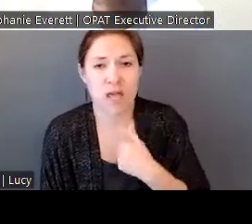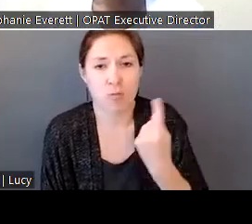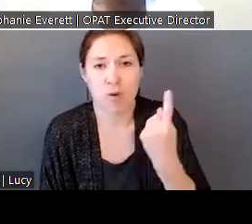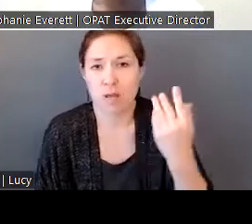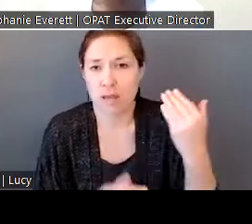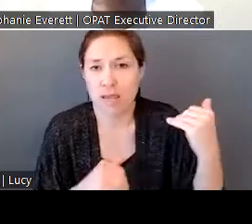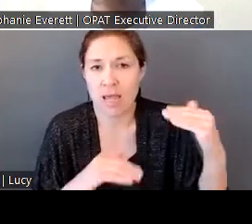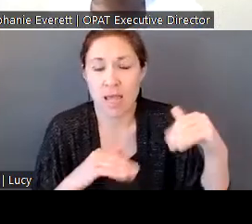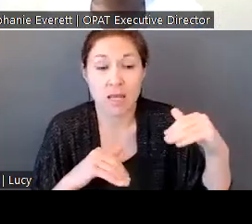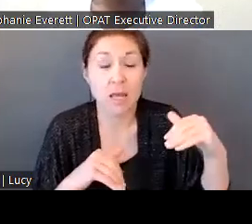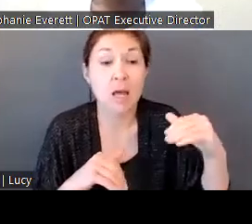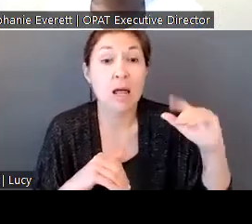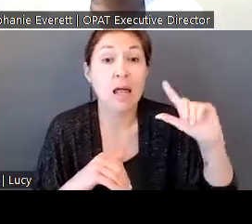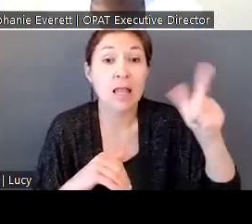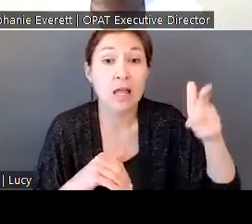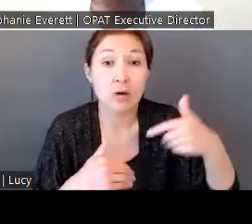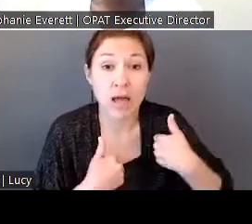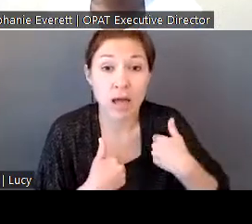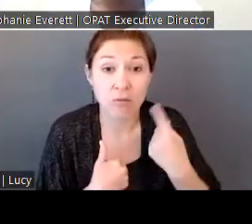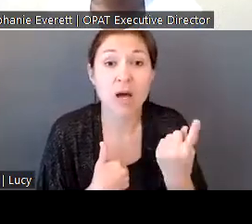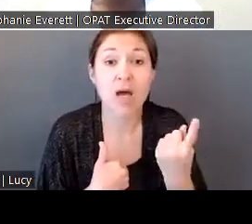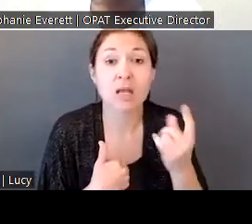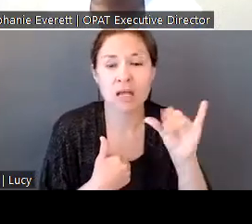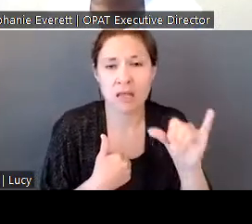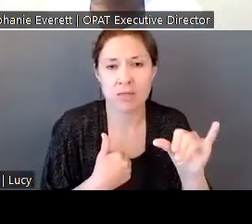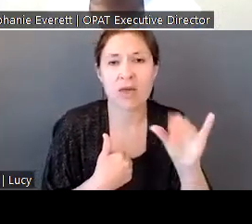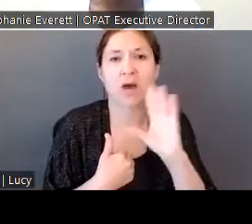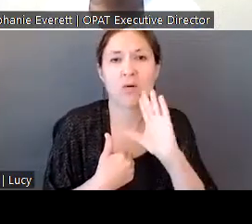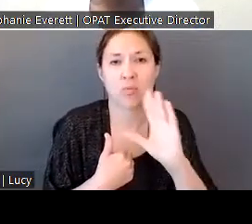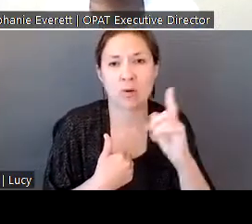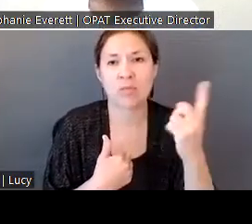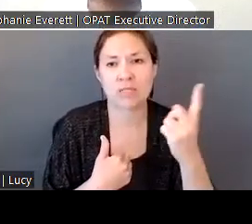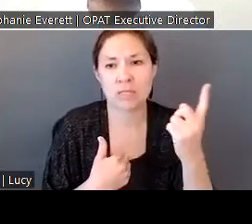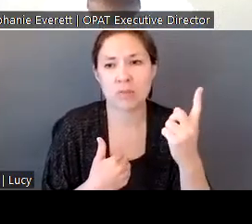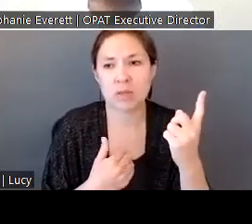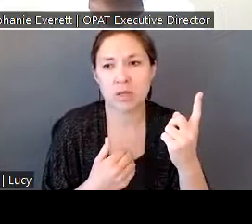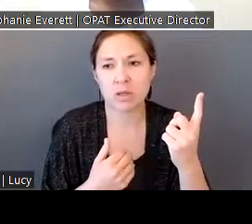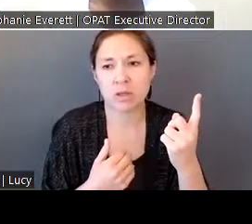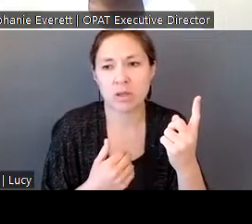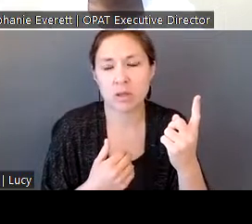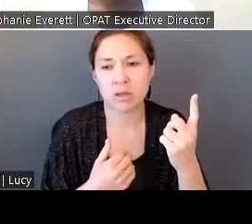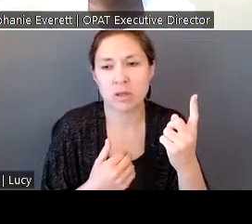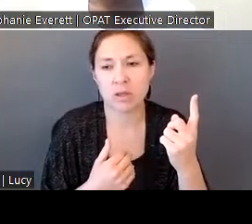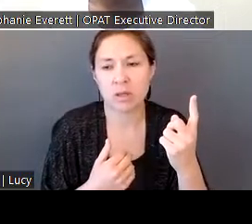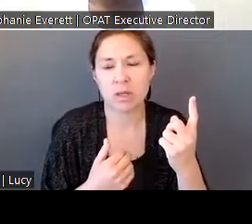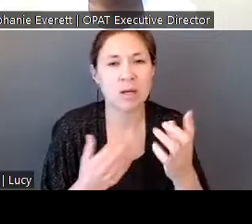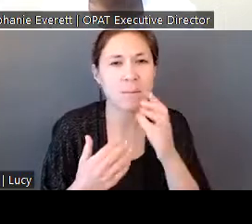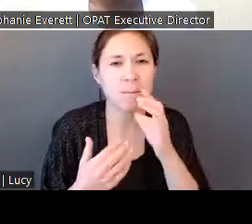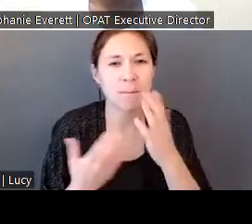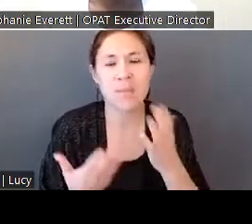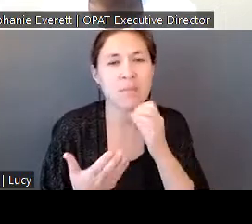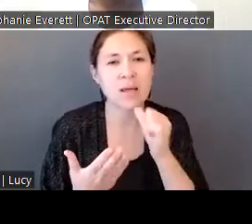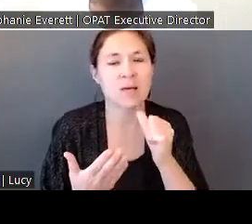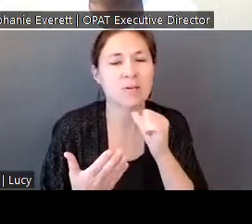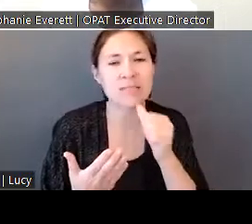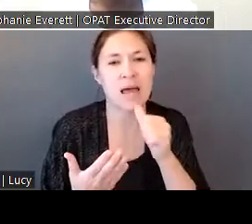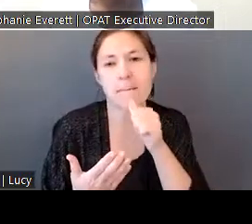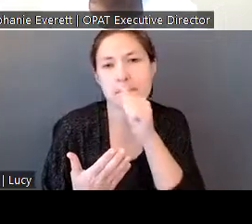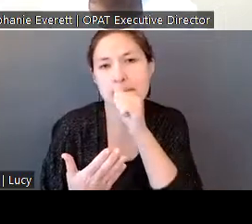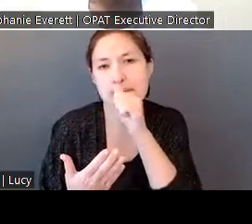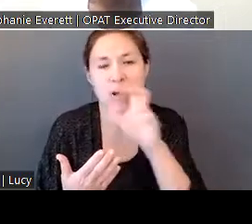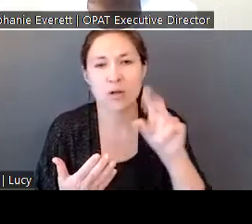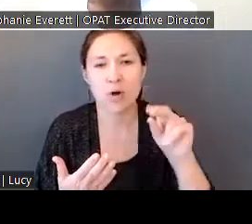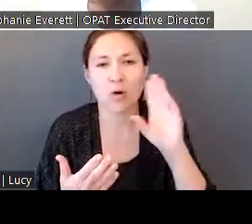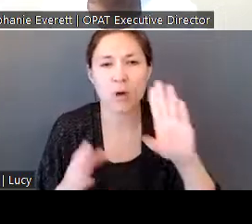be something that it wouldn't be a private thing. It would definitely be a public, transparent thing that you would see,